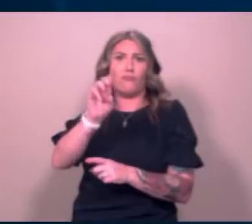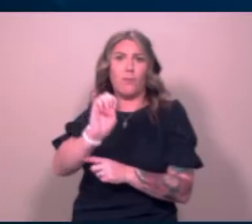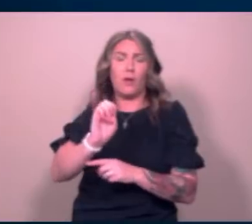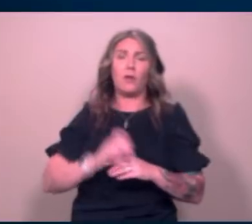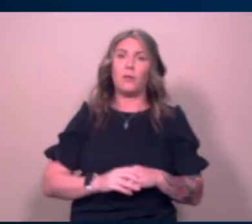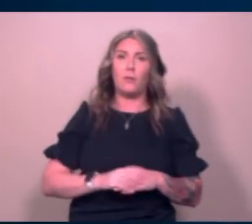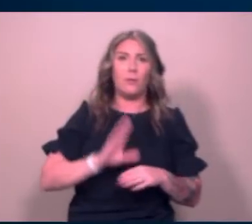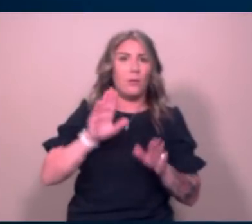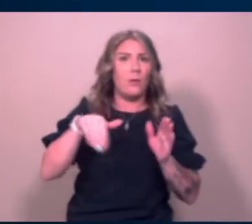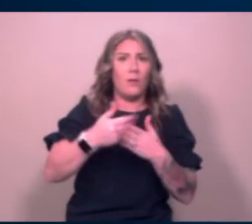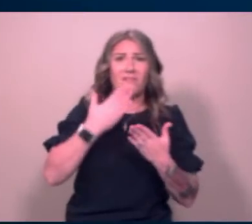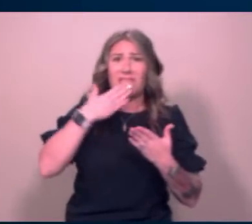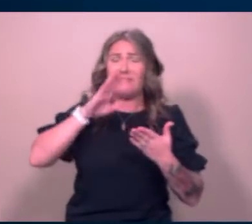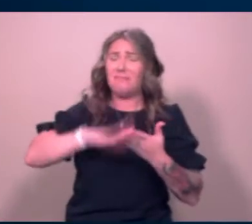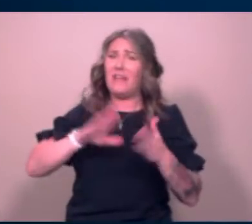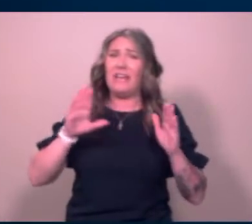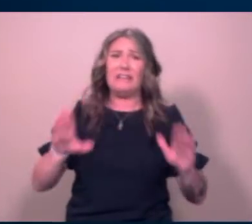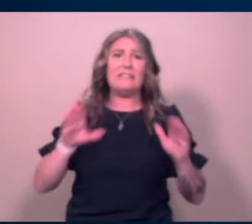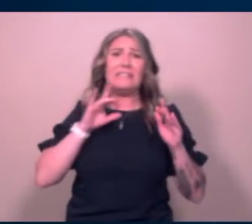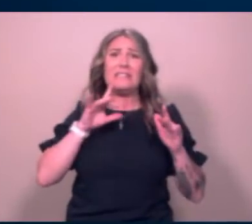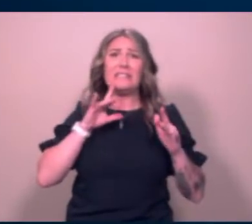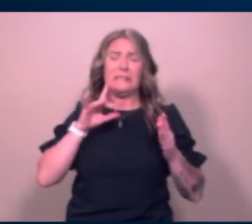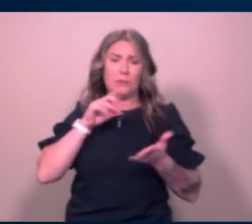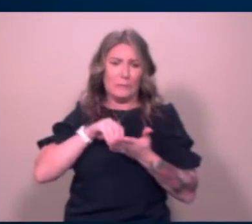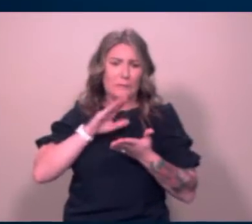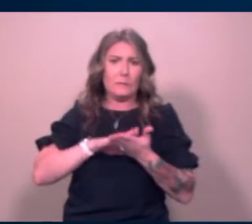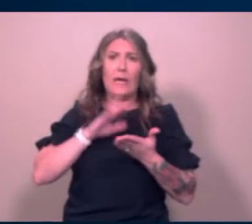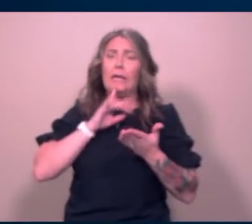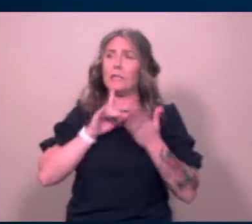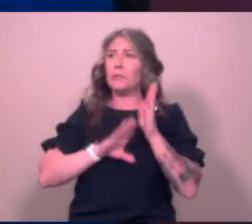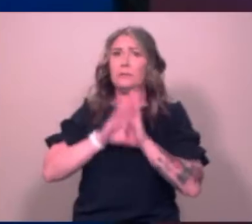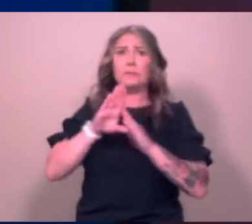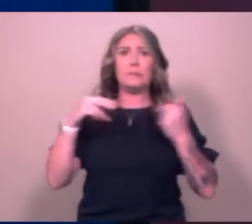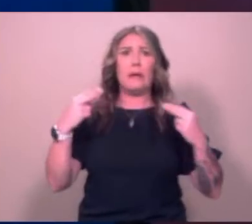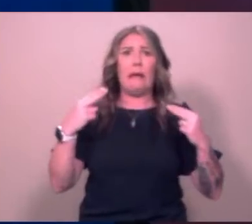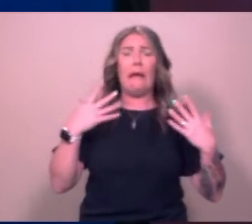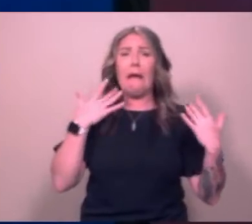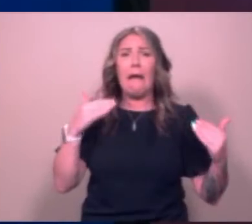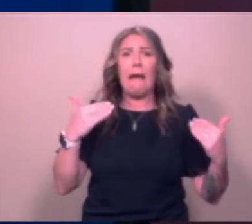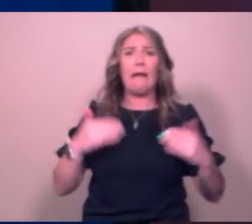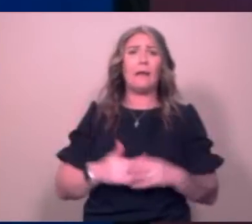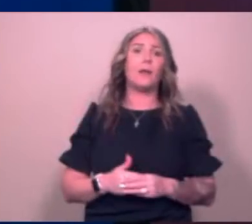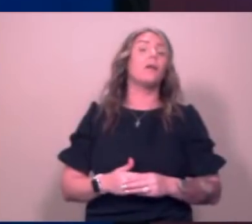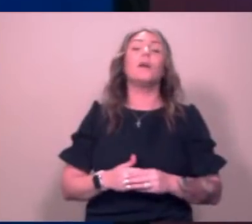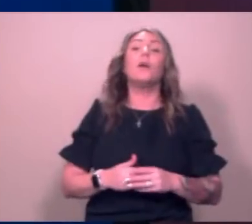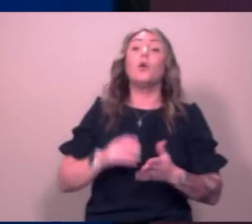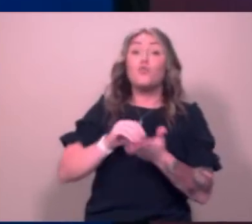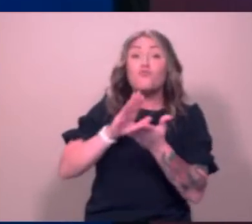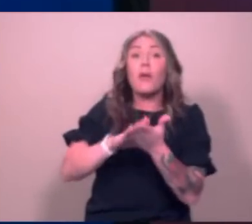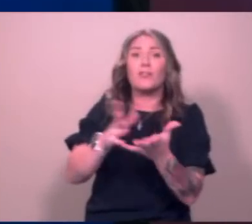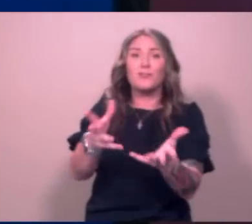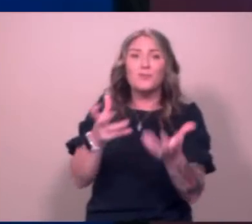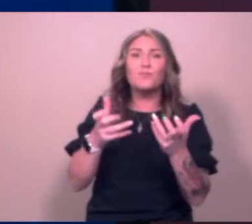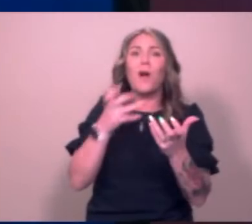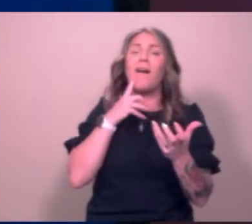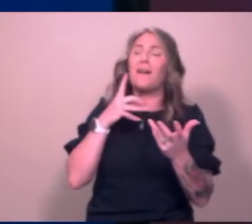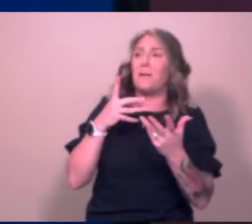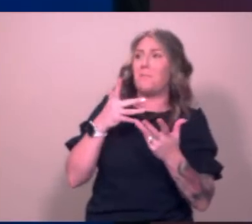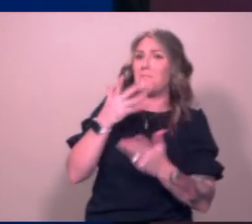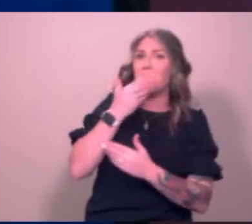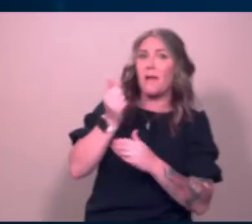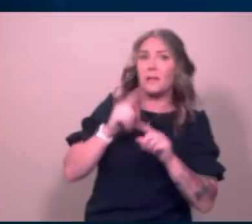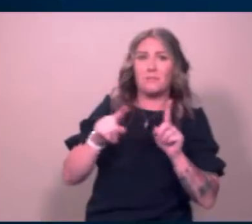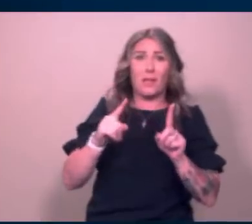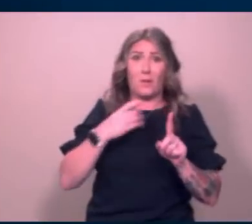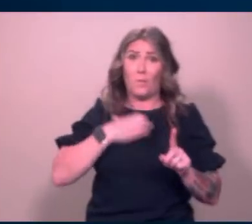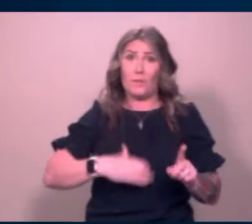all those are bad news. These are records that keep getting broken. Records are meant to be broken, but sometimes you wish they weren't. Yeah.